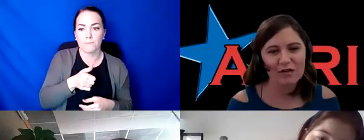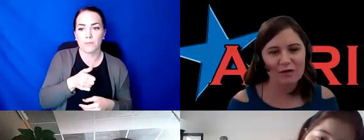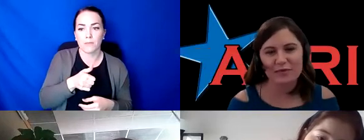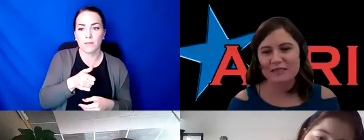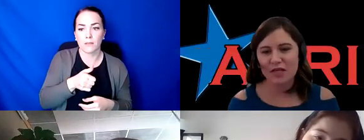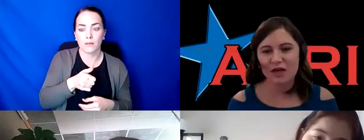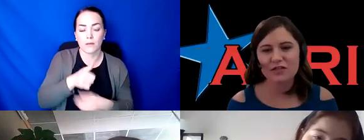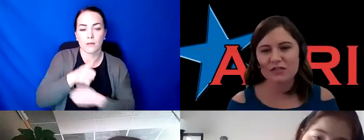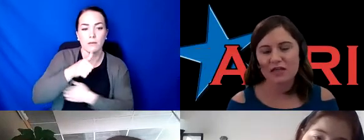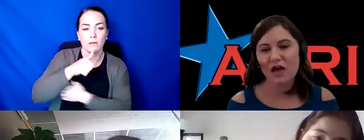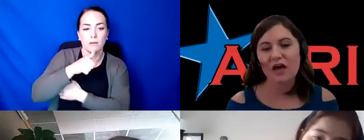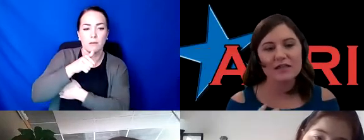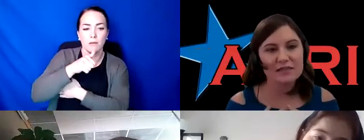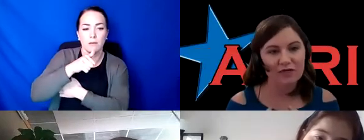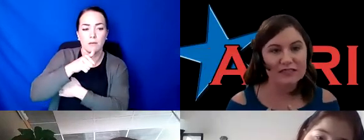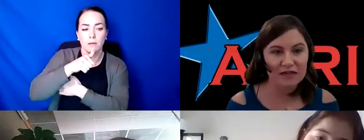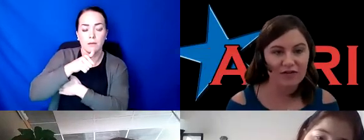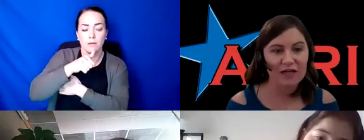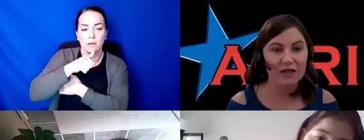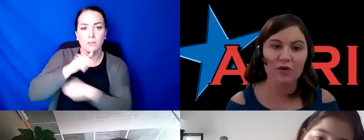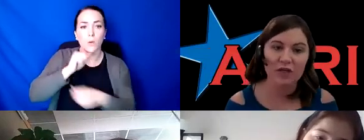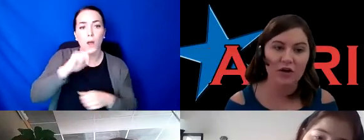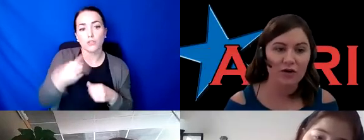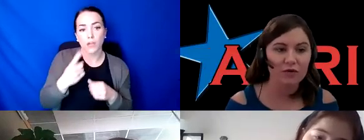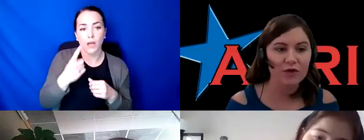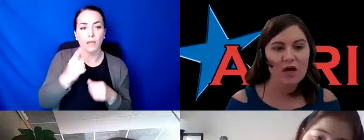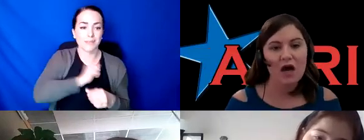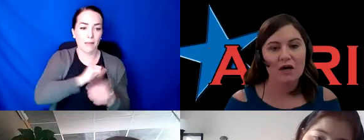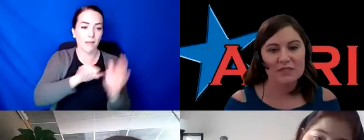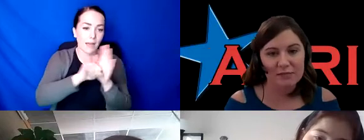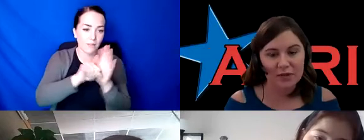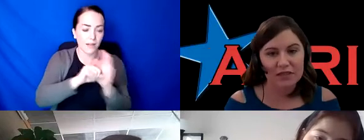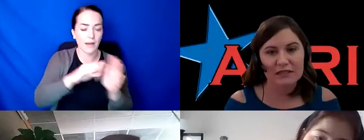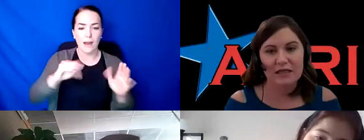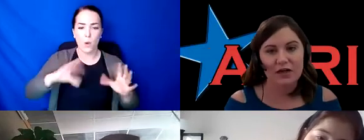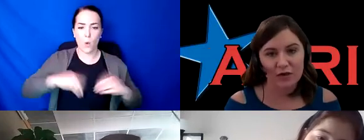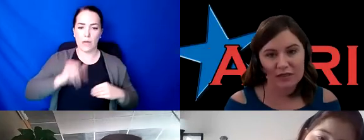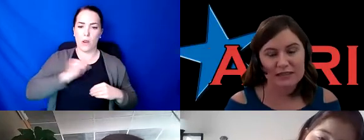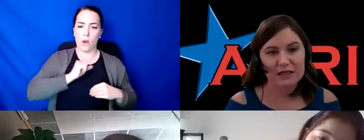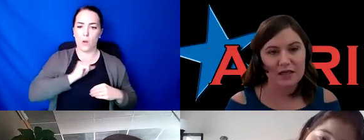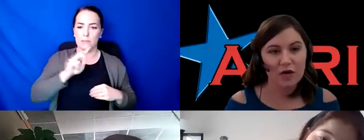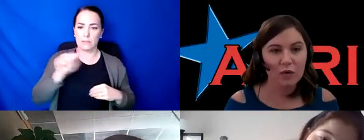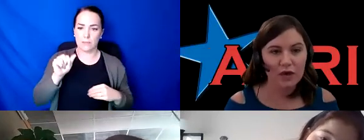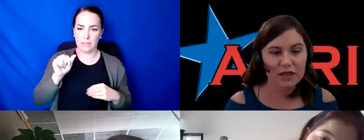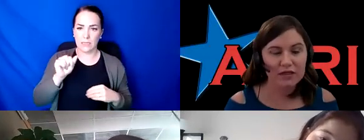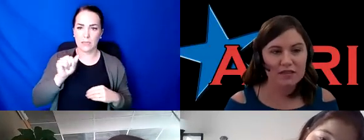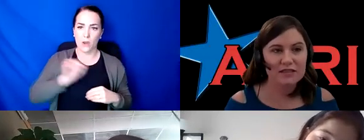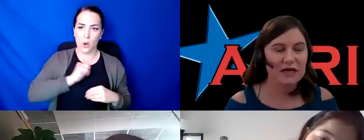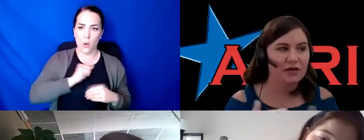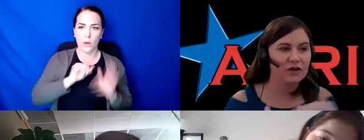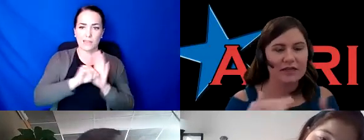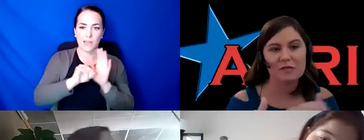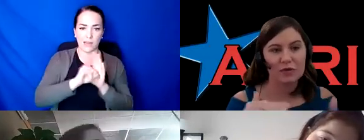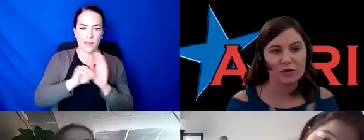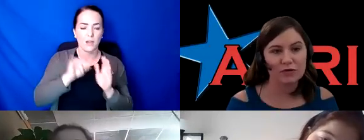But how, beyond just us self-identifying and owning our own disabilities and our own identity, what does